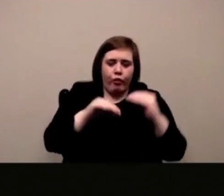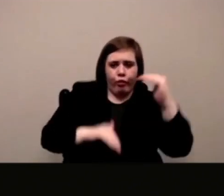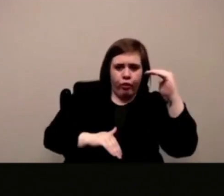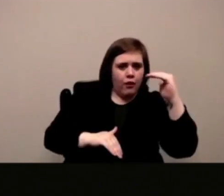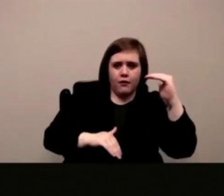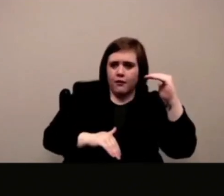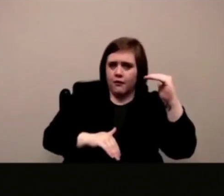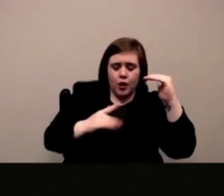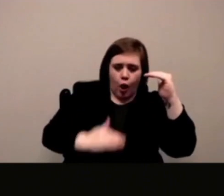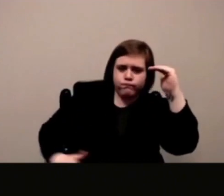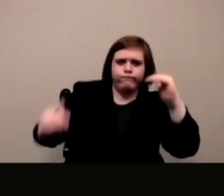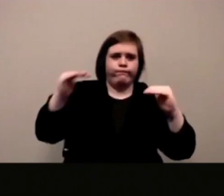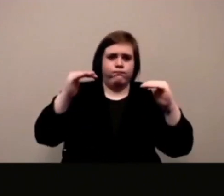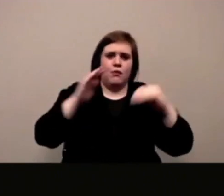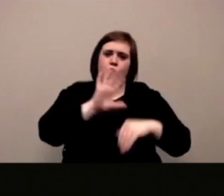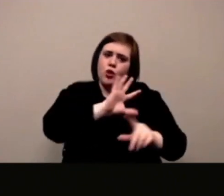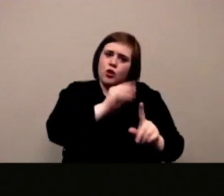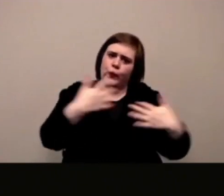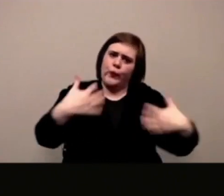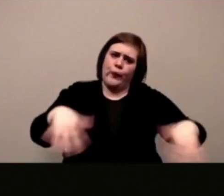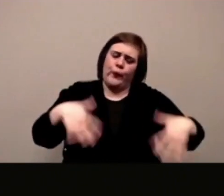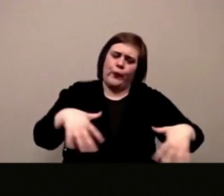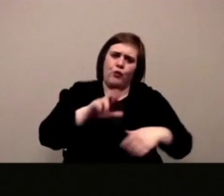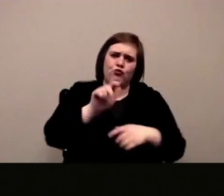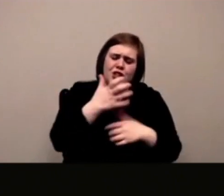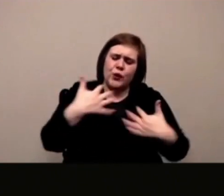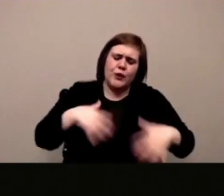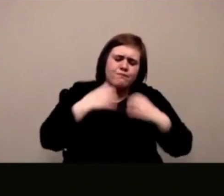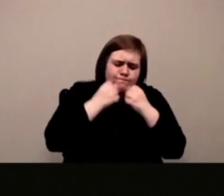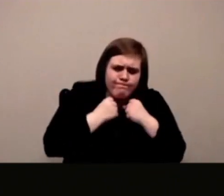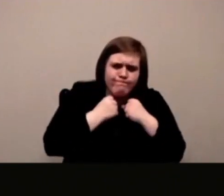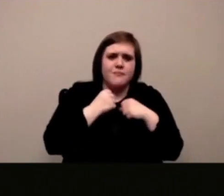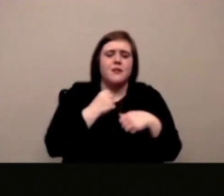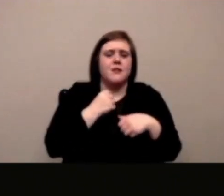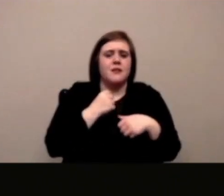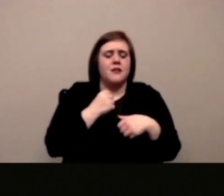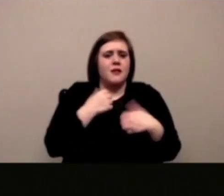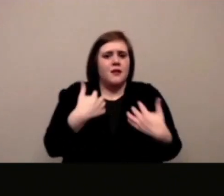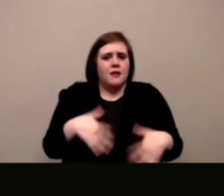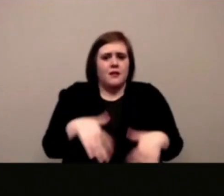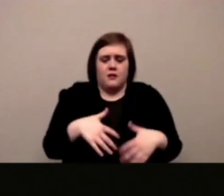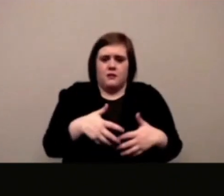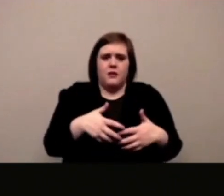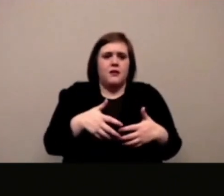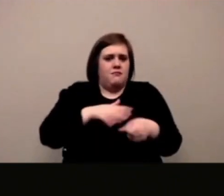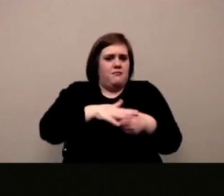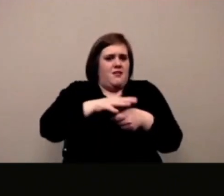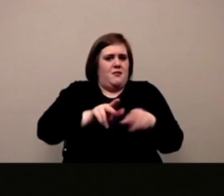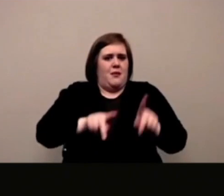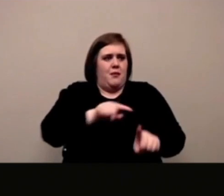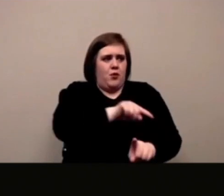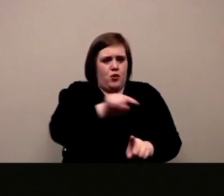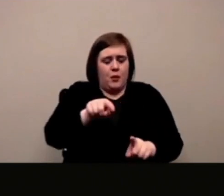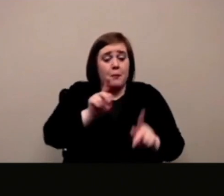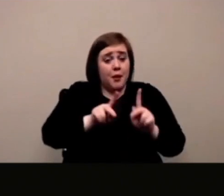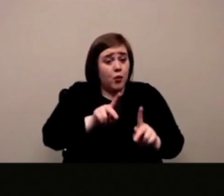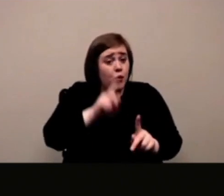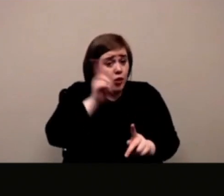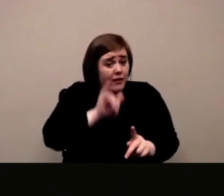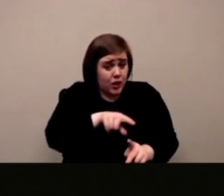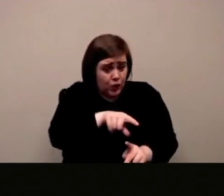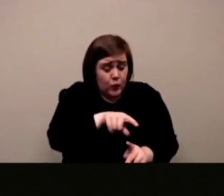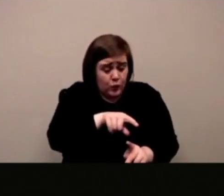also have a piece of your culture is also as rich, and there's just as many people, or enough examples of people that look like you. And again,